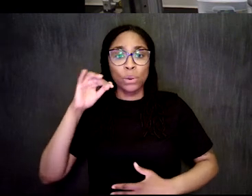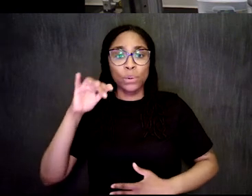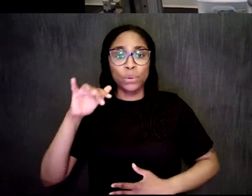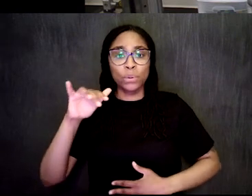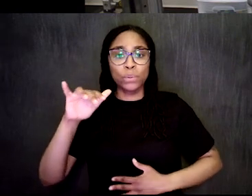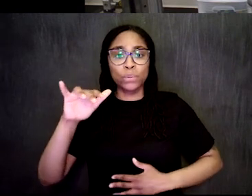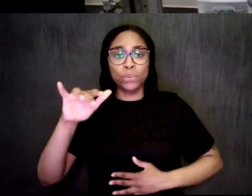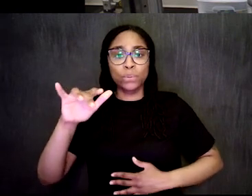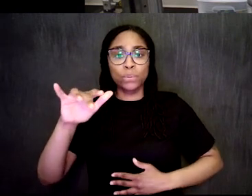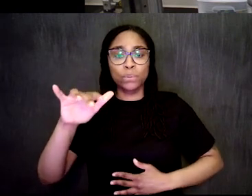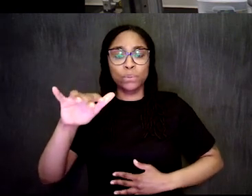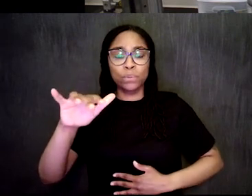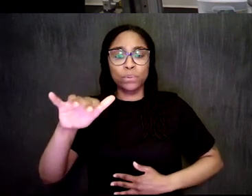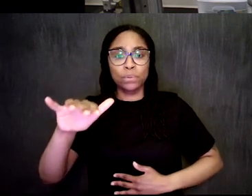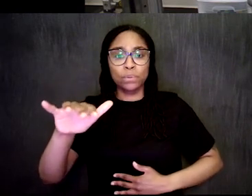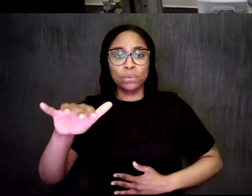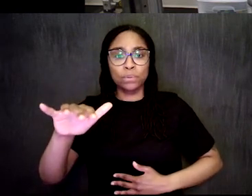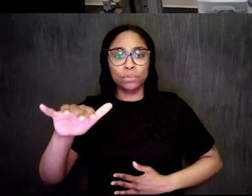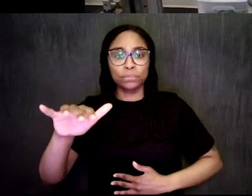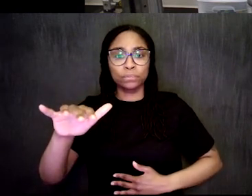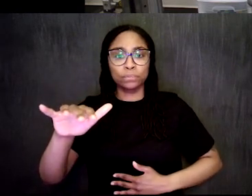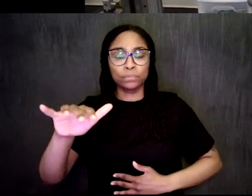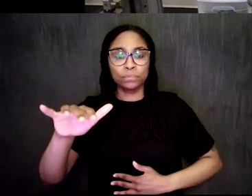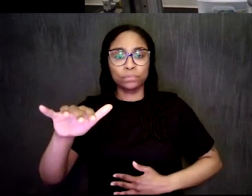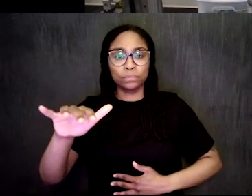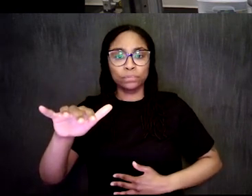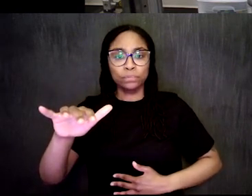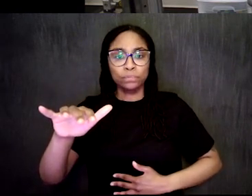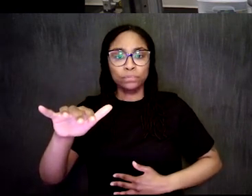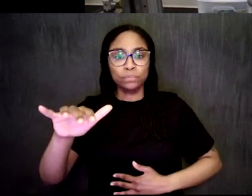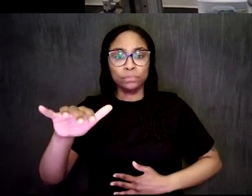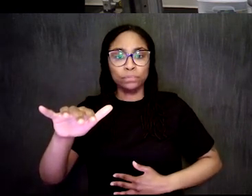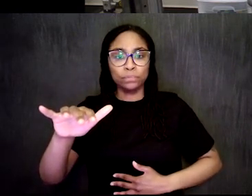1. Exhale.